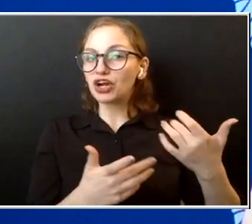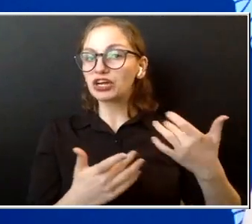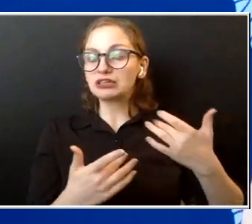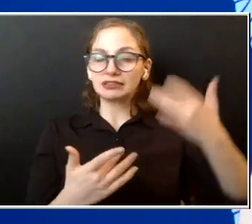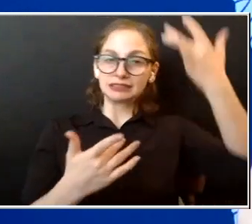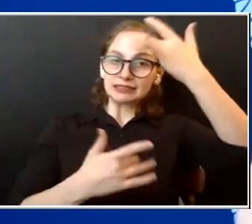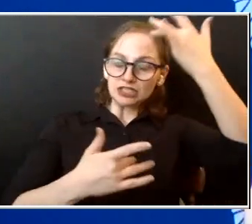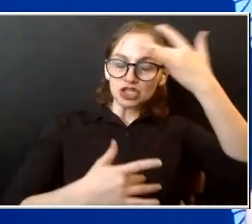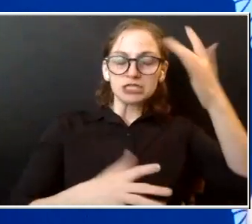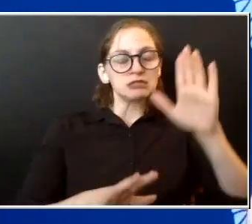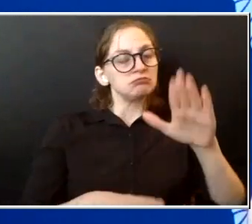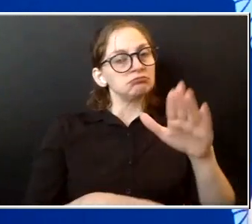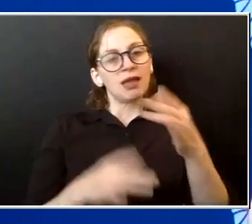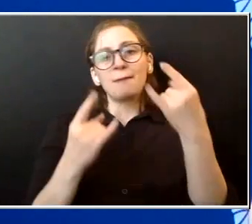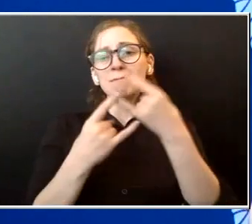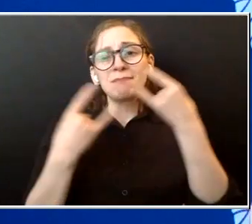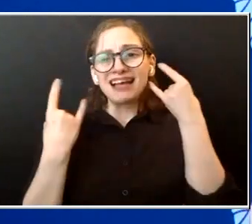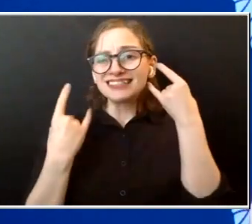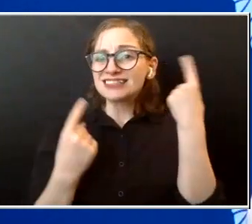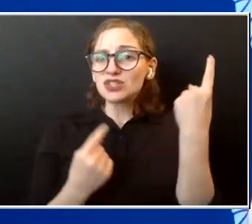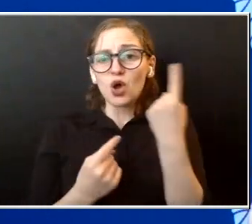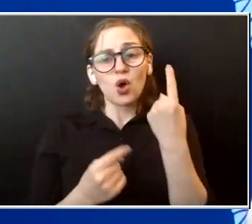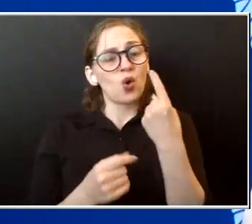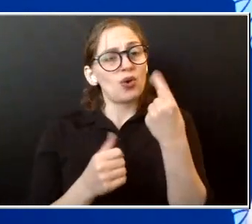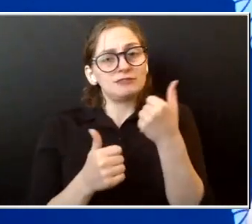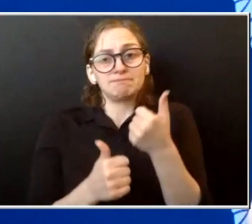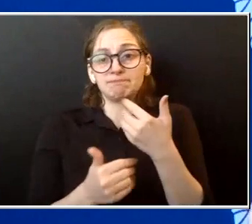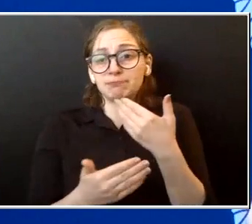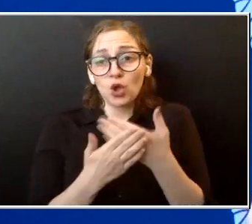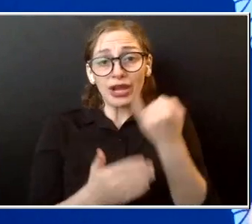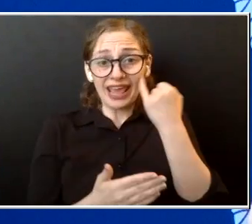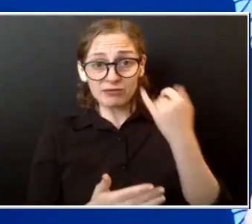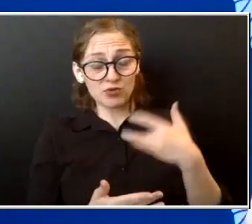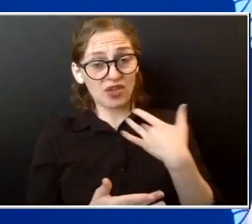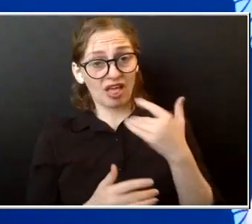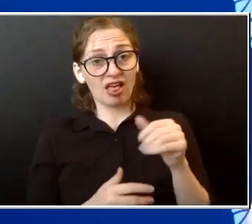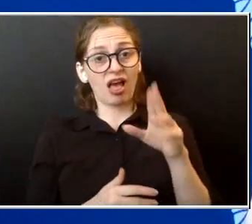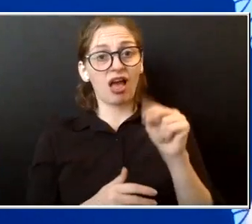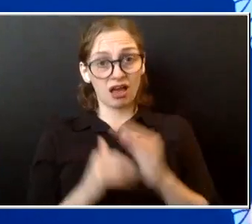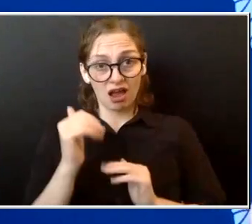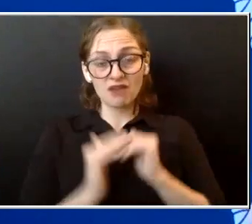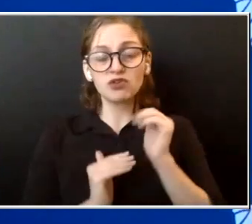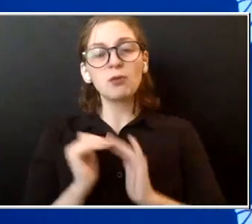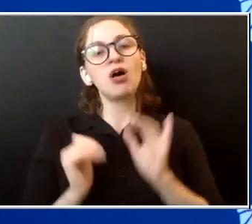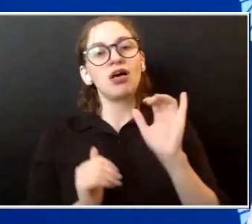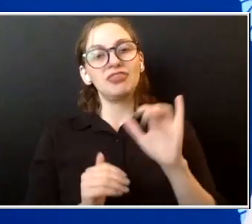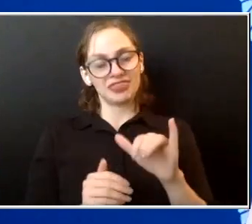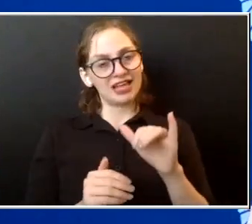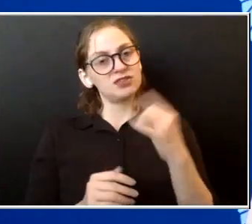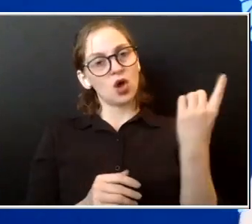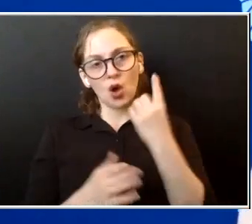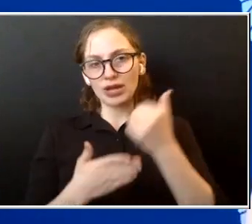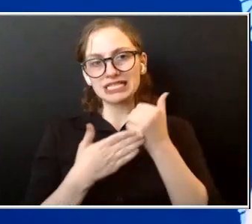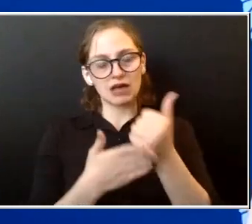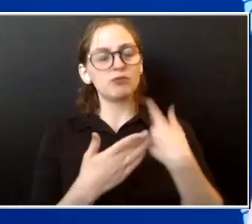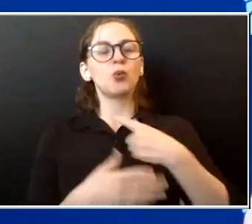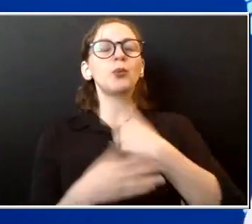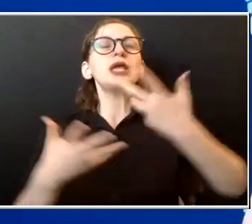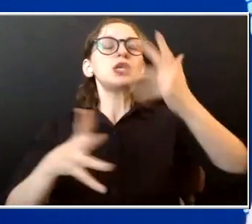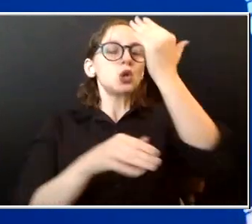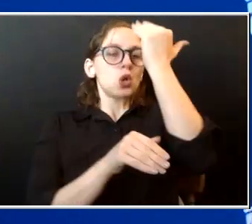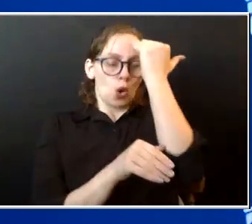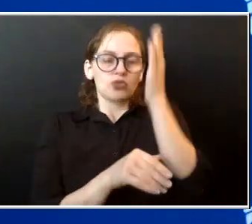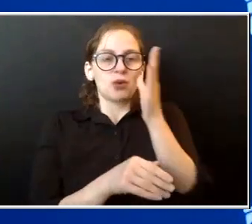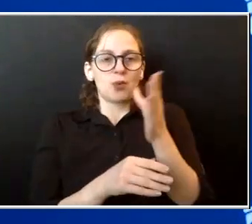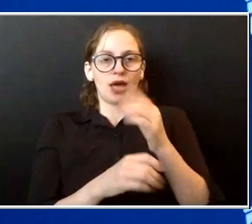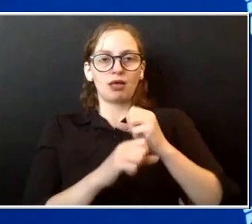always okay to wear a mask if you're uncomfortable in any situation. We know that they do protect you and reduce your risk of infection. And then, of course, very important when